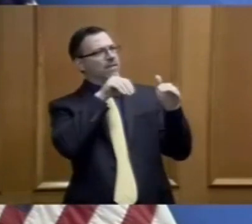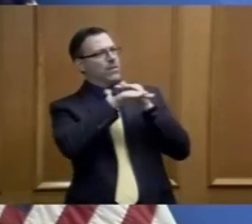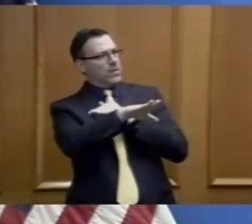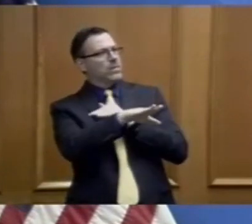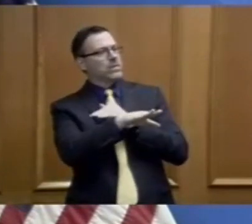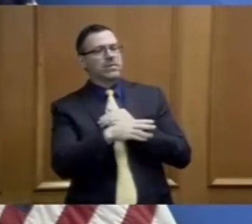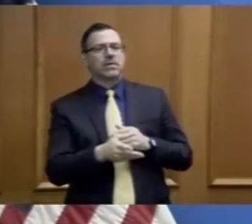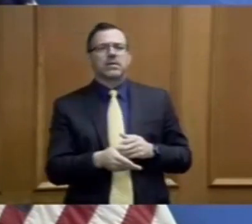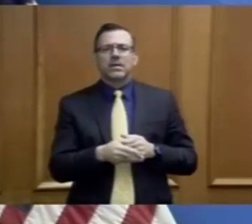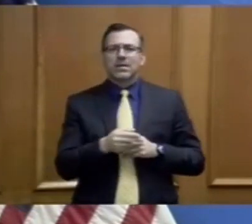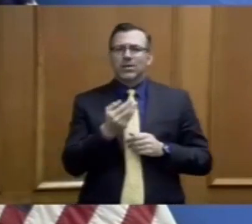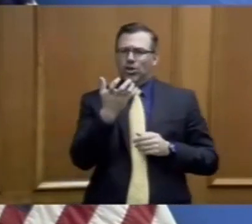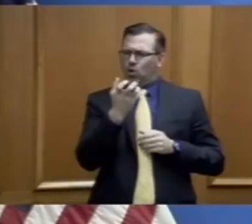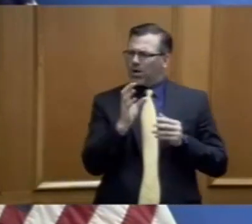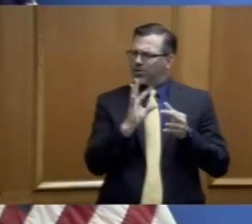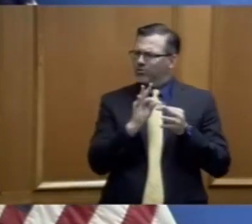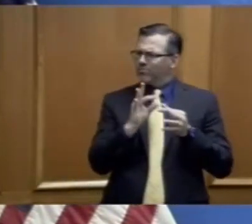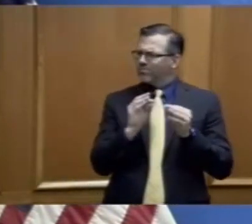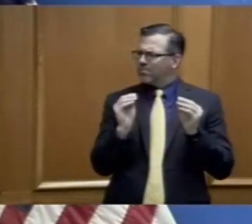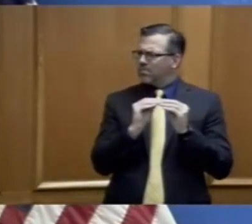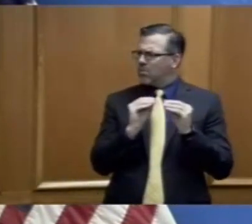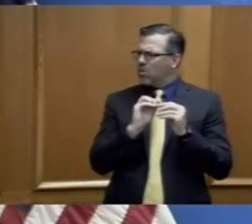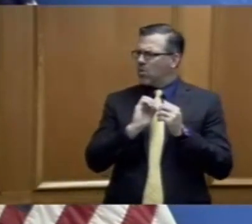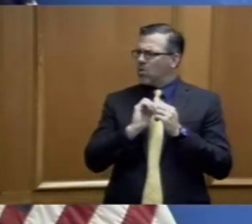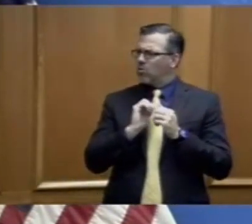for how those businesses will